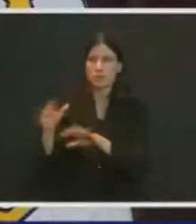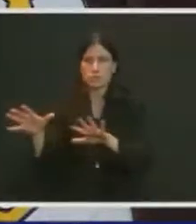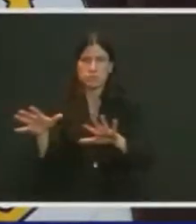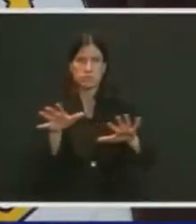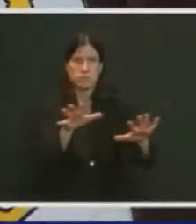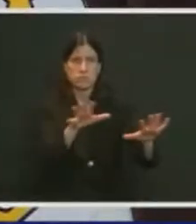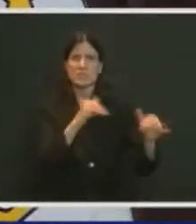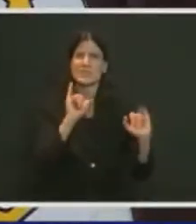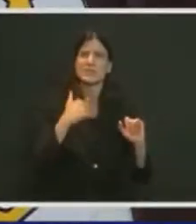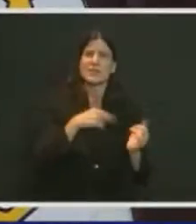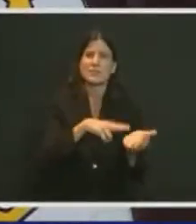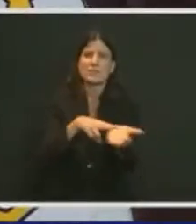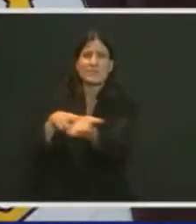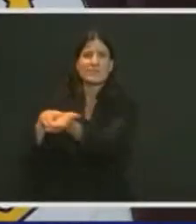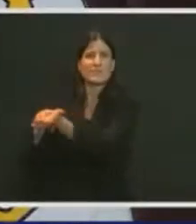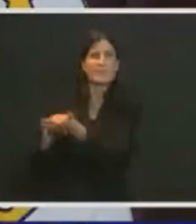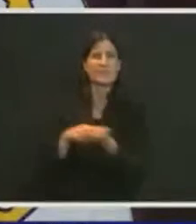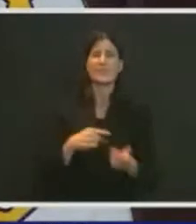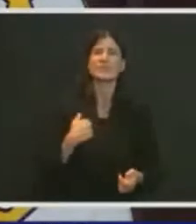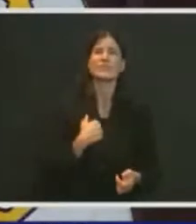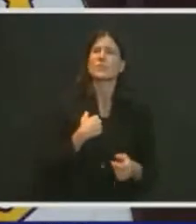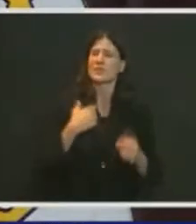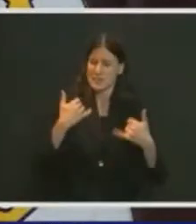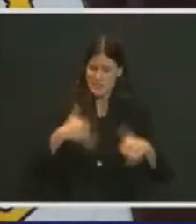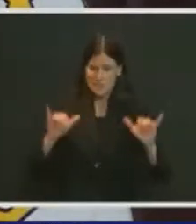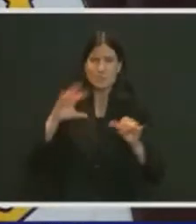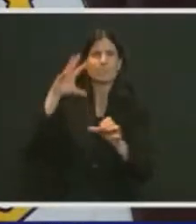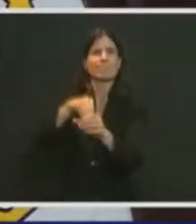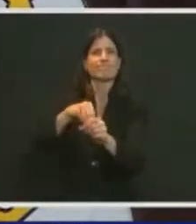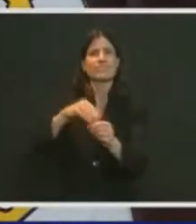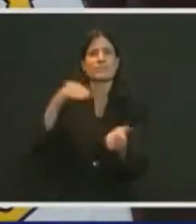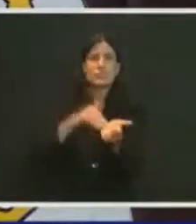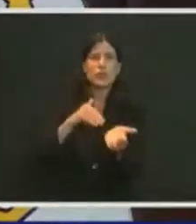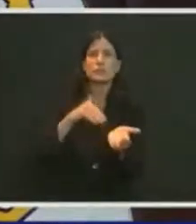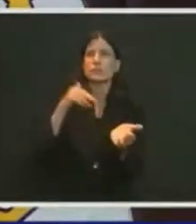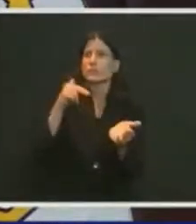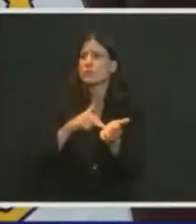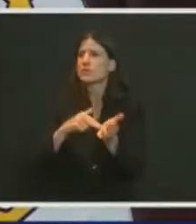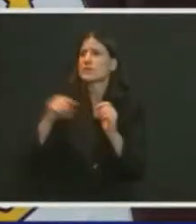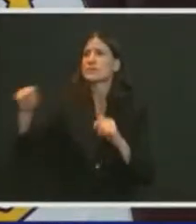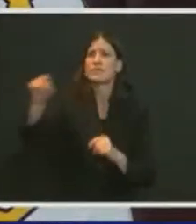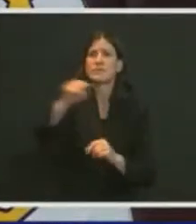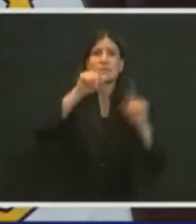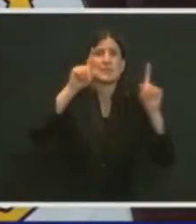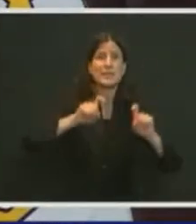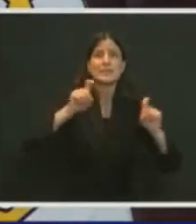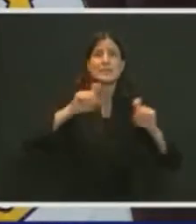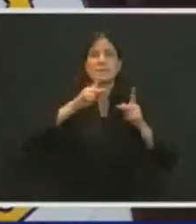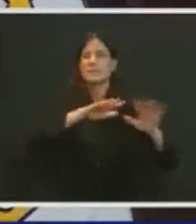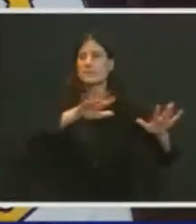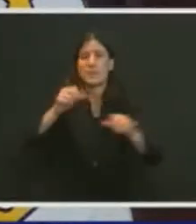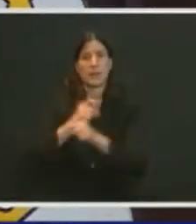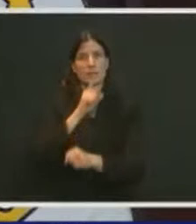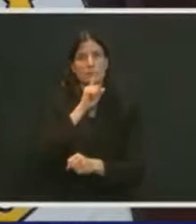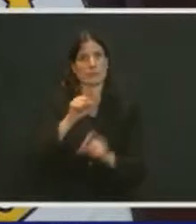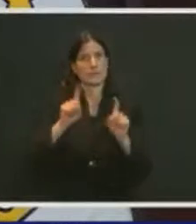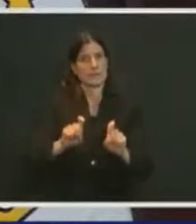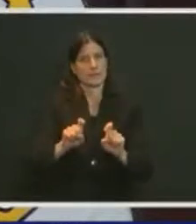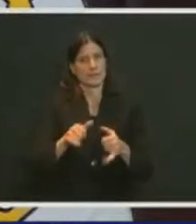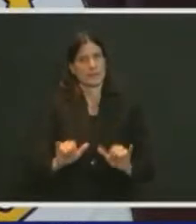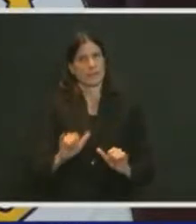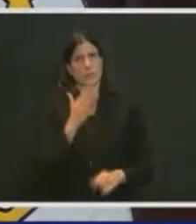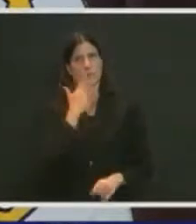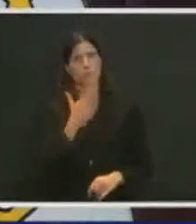one, and communicating with your primary care doc. That's something we've encouraged from the beginning, and we want to continue to strengthen